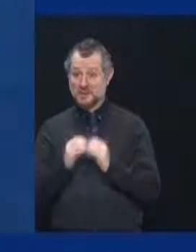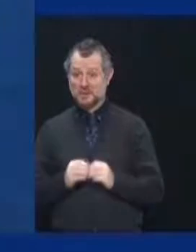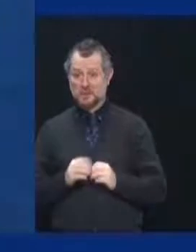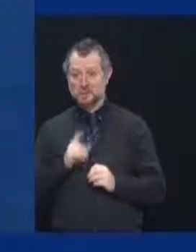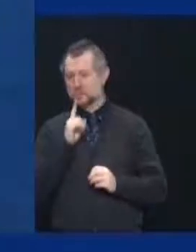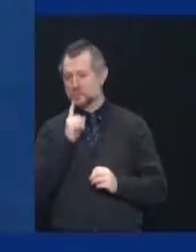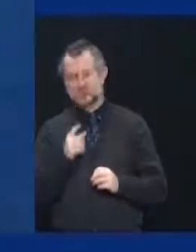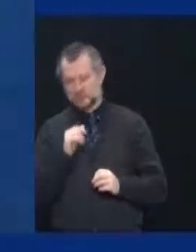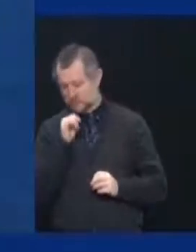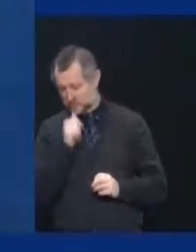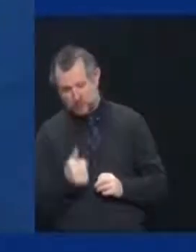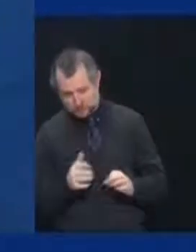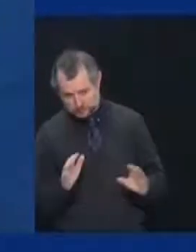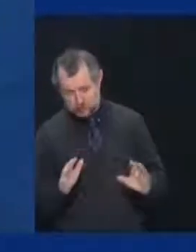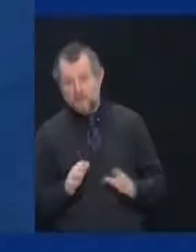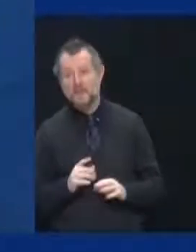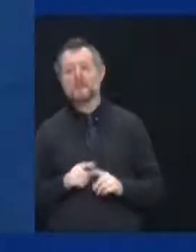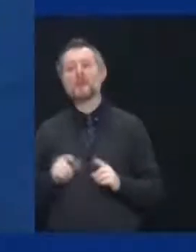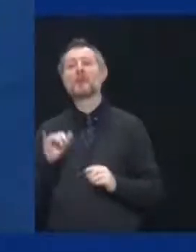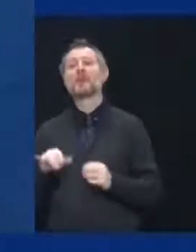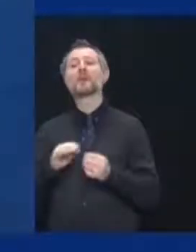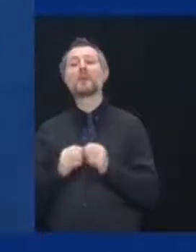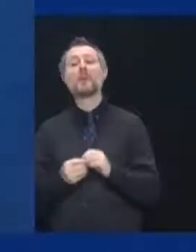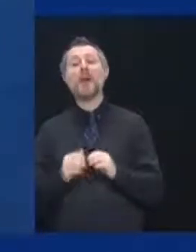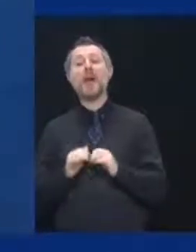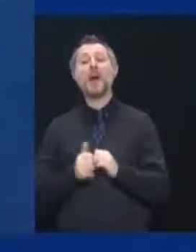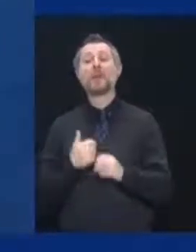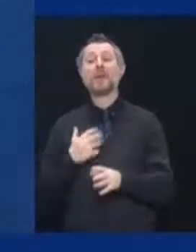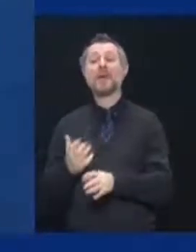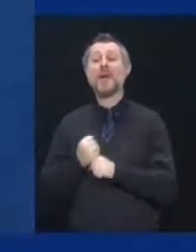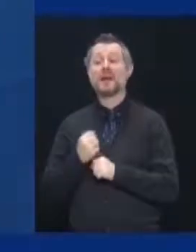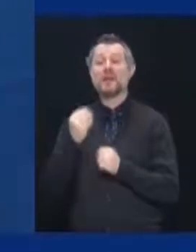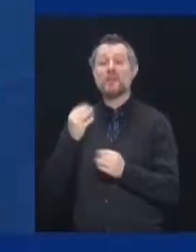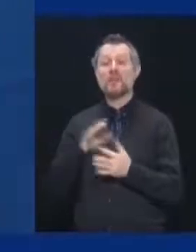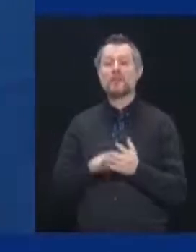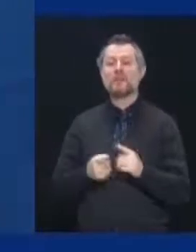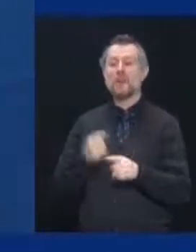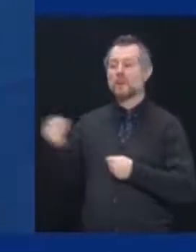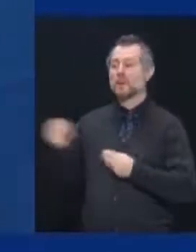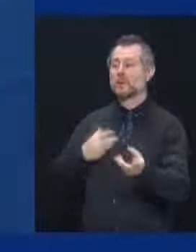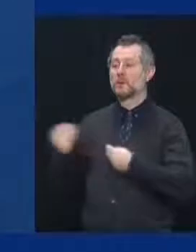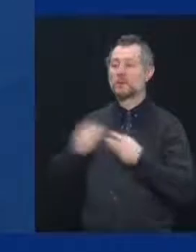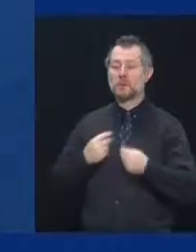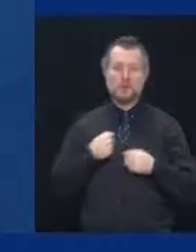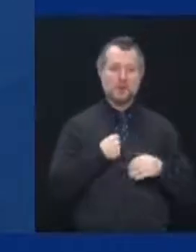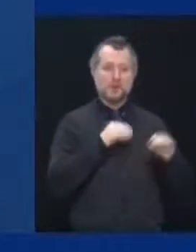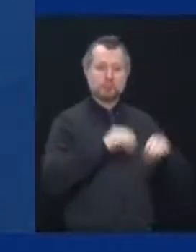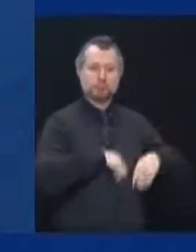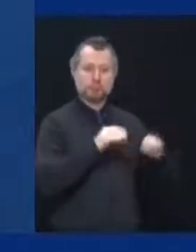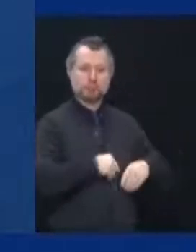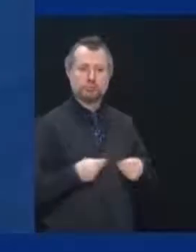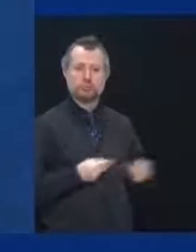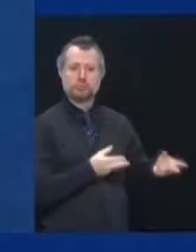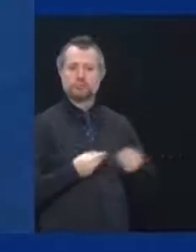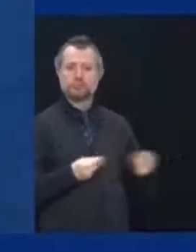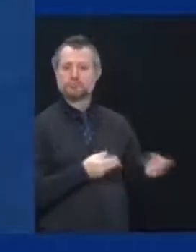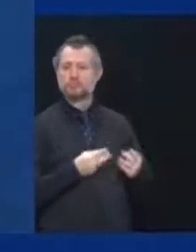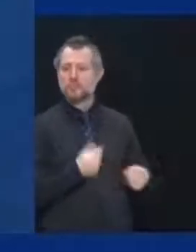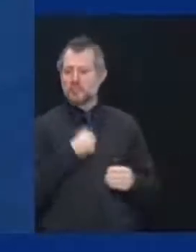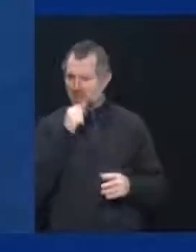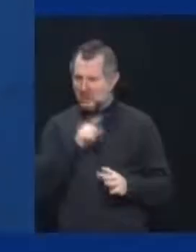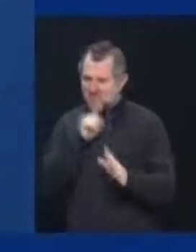These numbers come to us from the facilities themselves, and these are numbers that